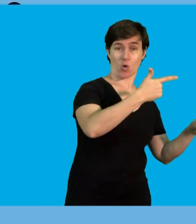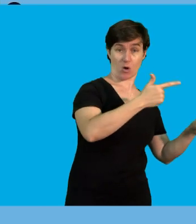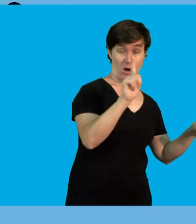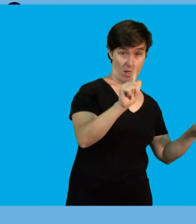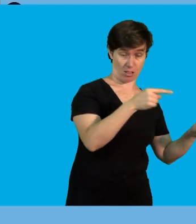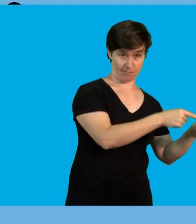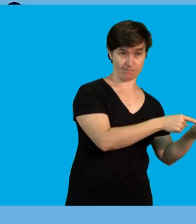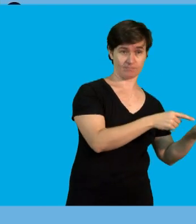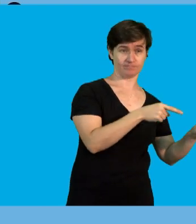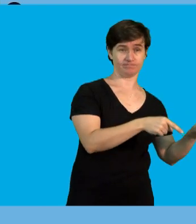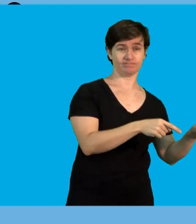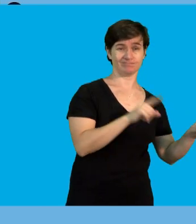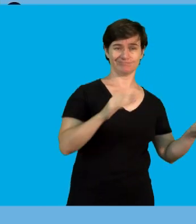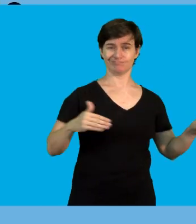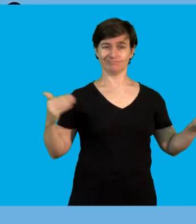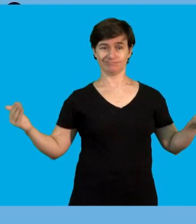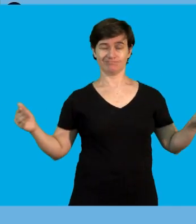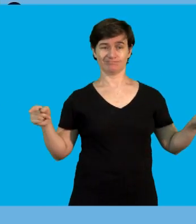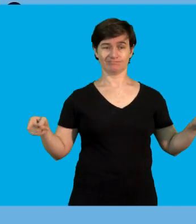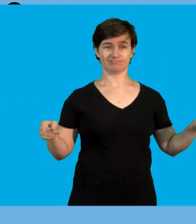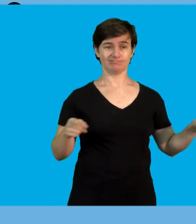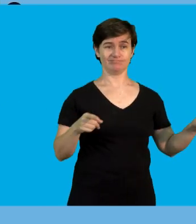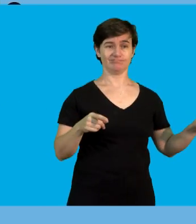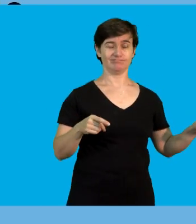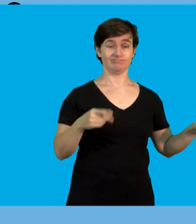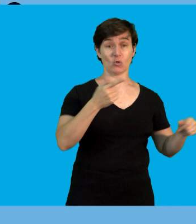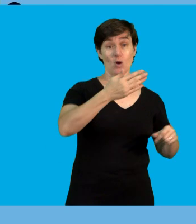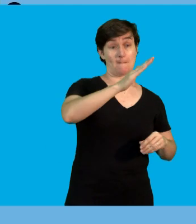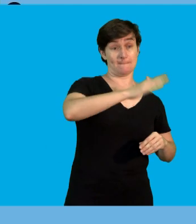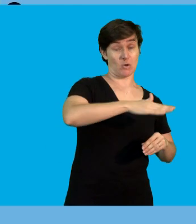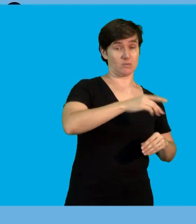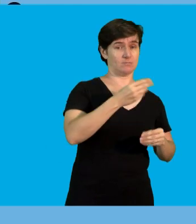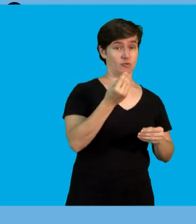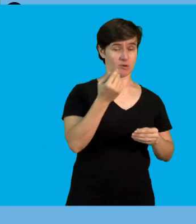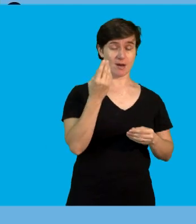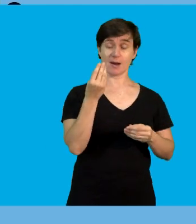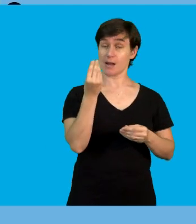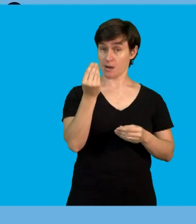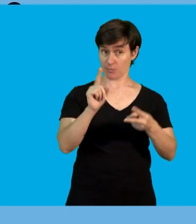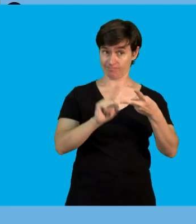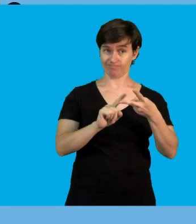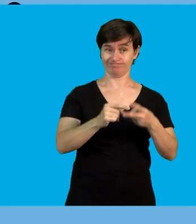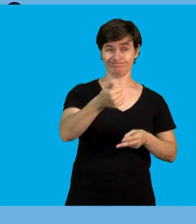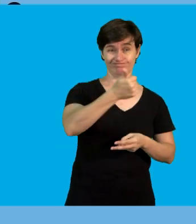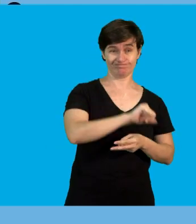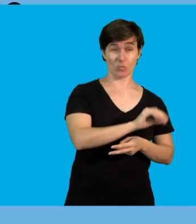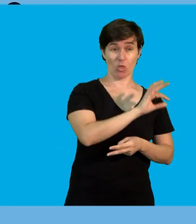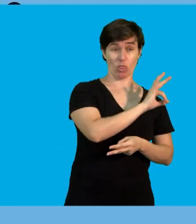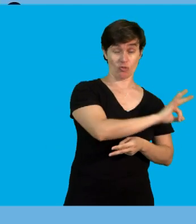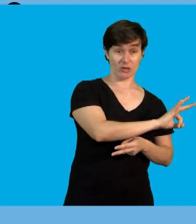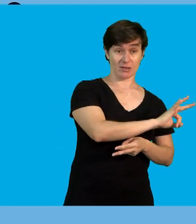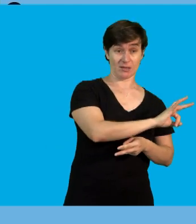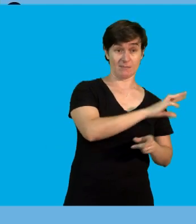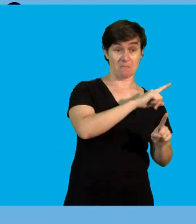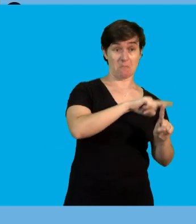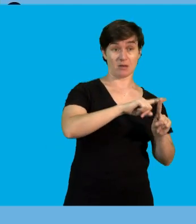have 3 on the left-hand side, 3 hydrogens on the left-hand side, and then we have 2 hydrogens